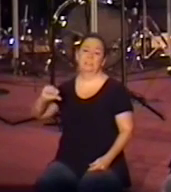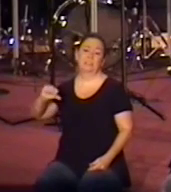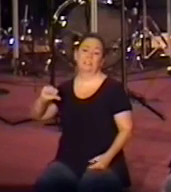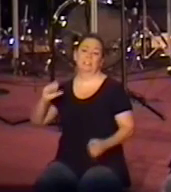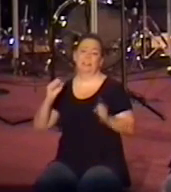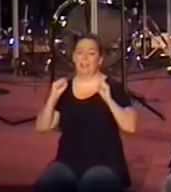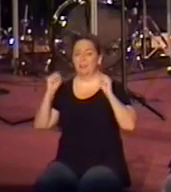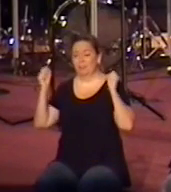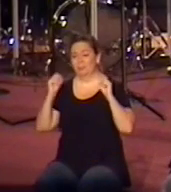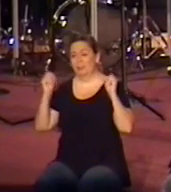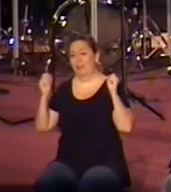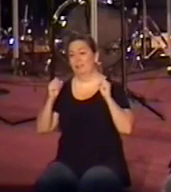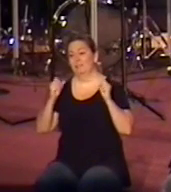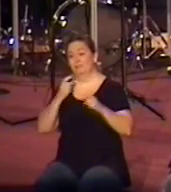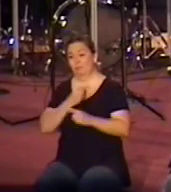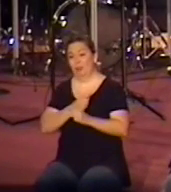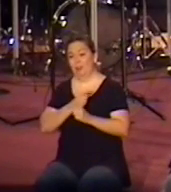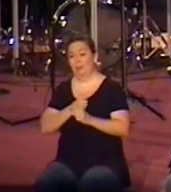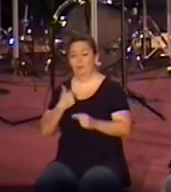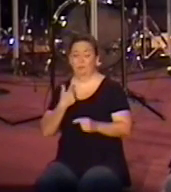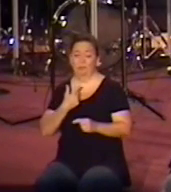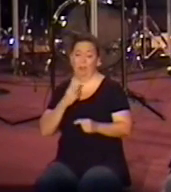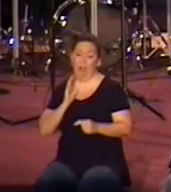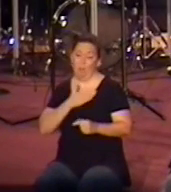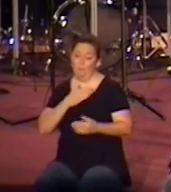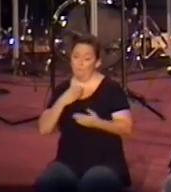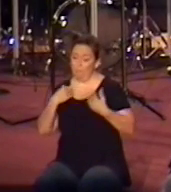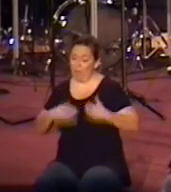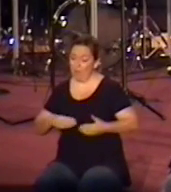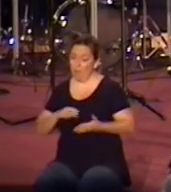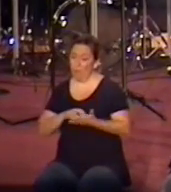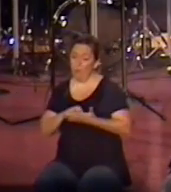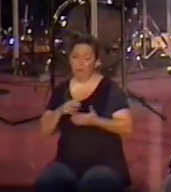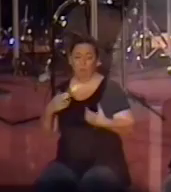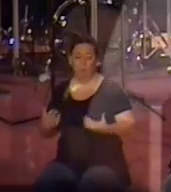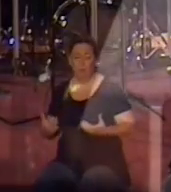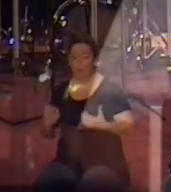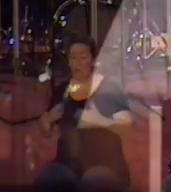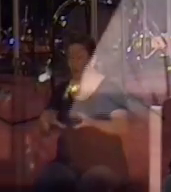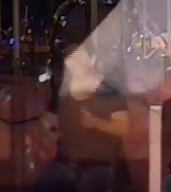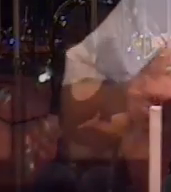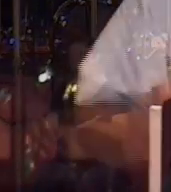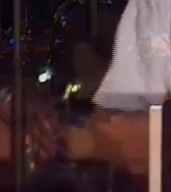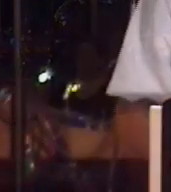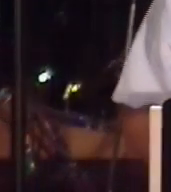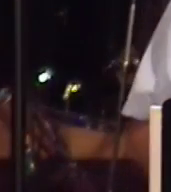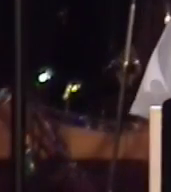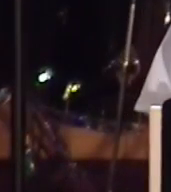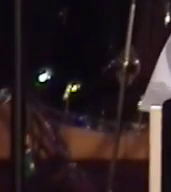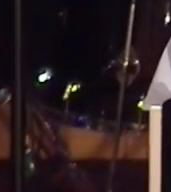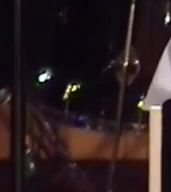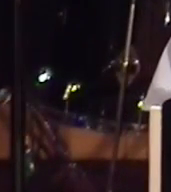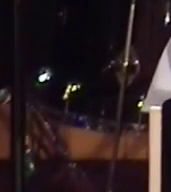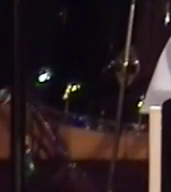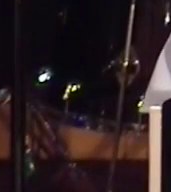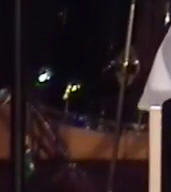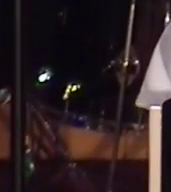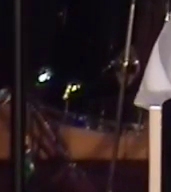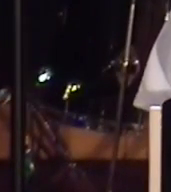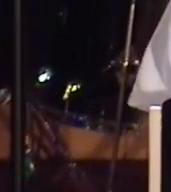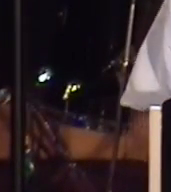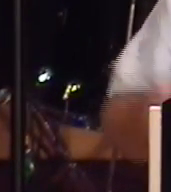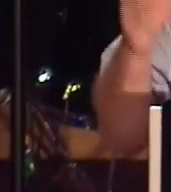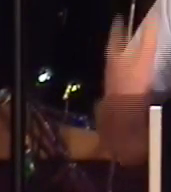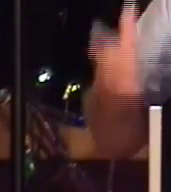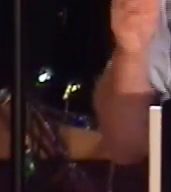exercise, don't we? Our body is weak. We don't want to get up. We don't want to work out. We don't want to hit our feet on the